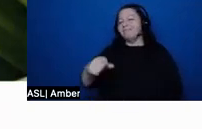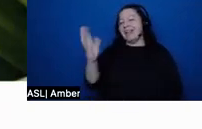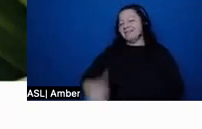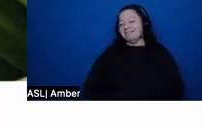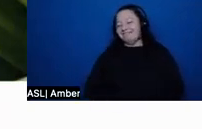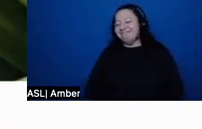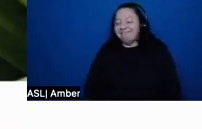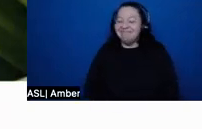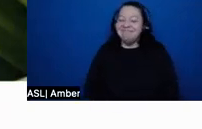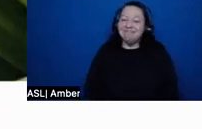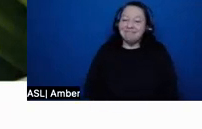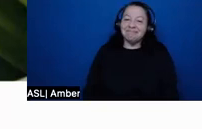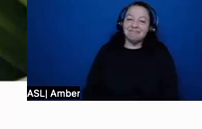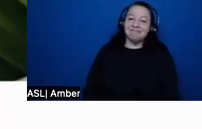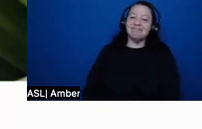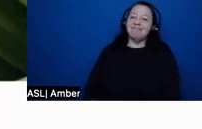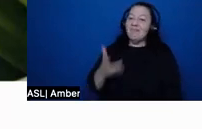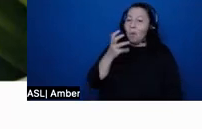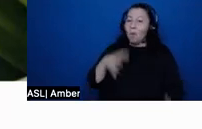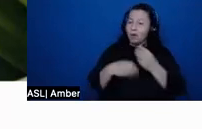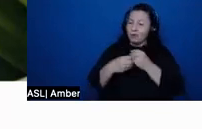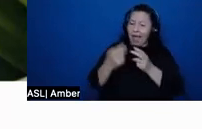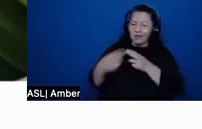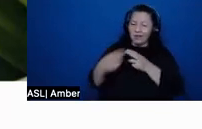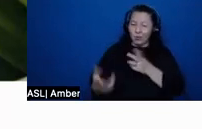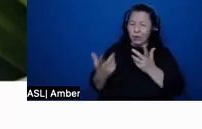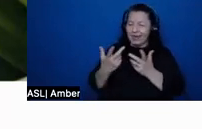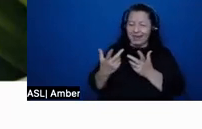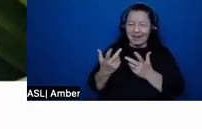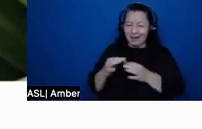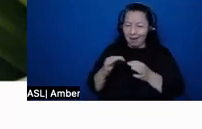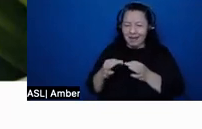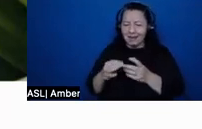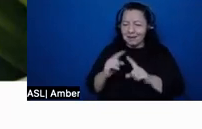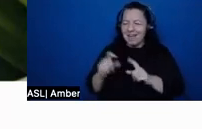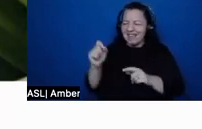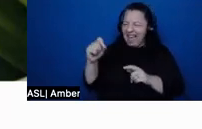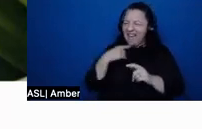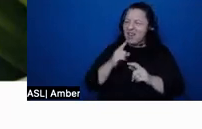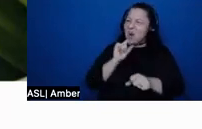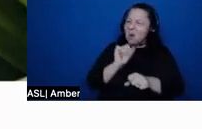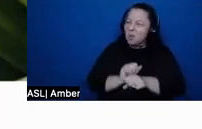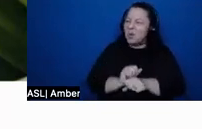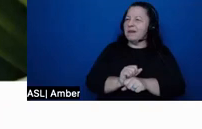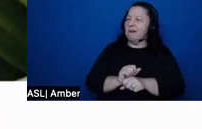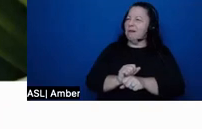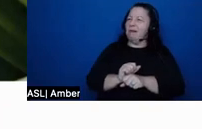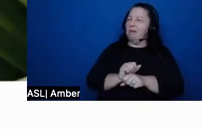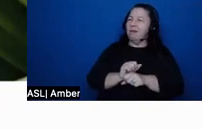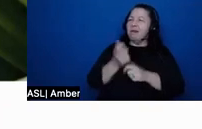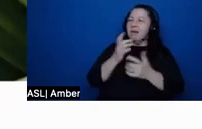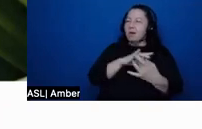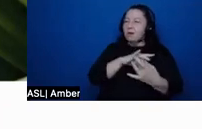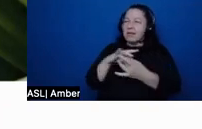And I'll just add one quick thing, Ingrid, is just this idea of, like having a true face, and when it's actually just like relative to relative, human to human